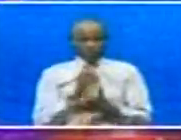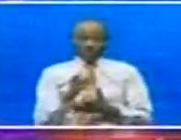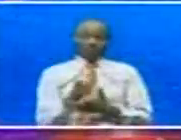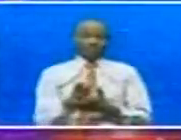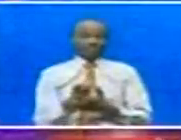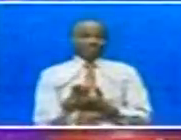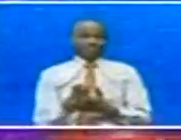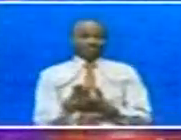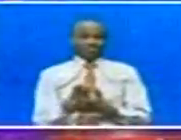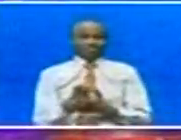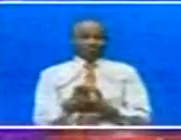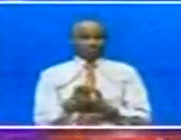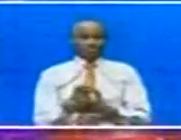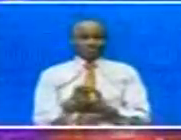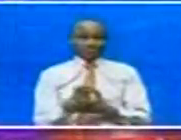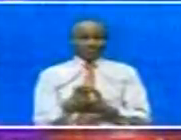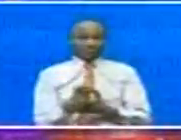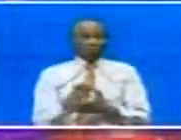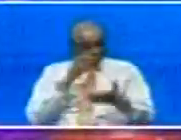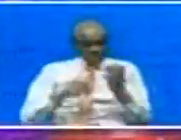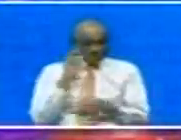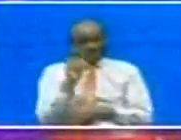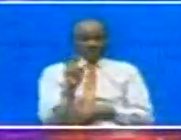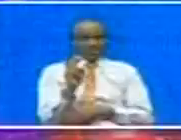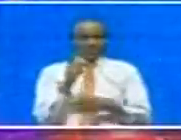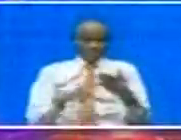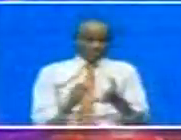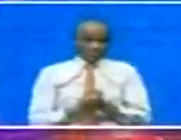critical, the way I see it, is this.